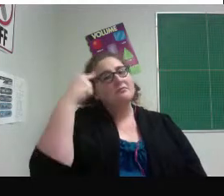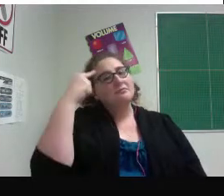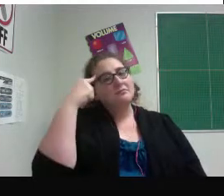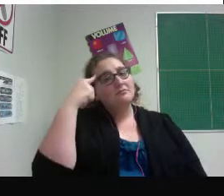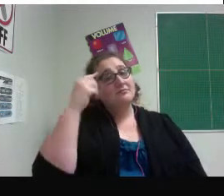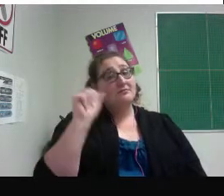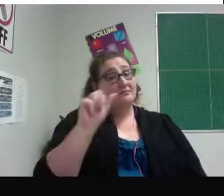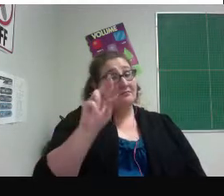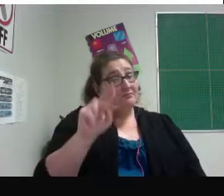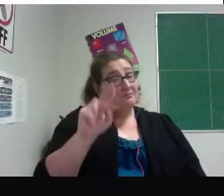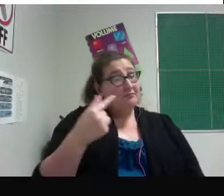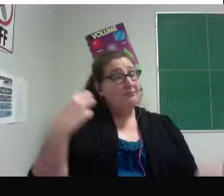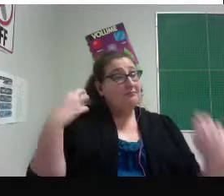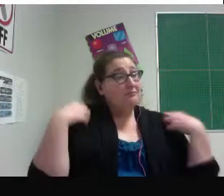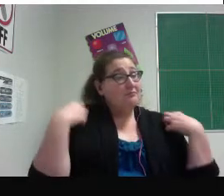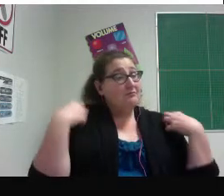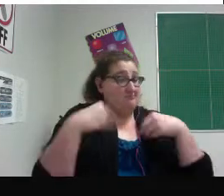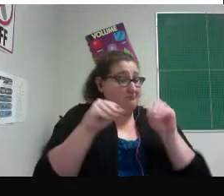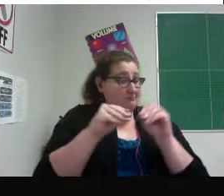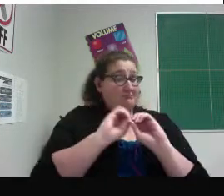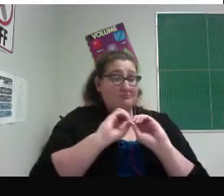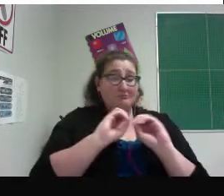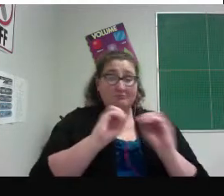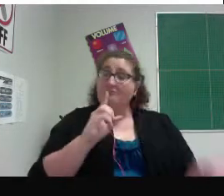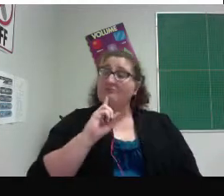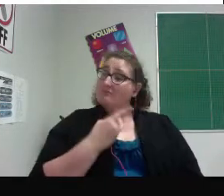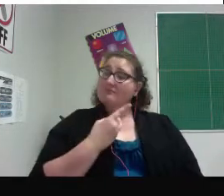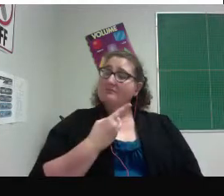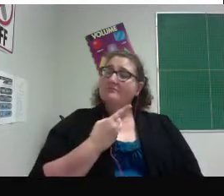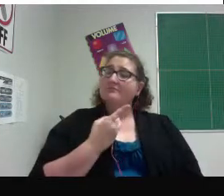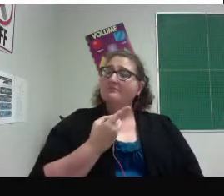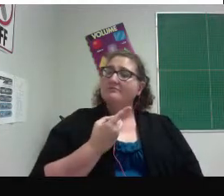think retailers are not selling any backpacks in August?